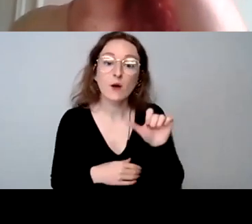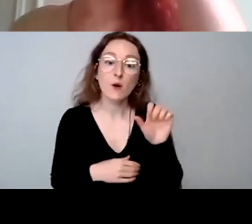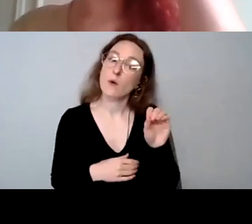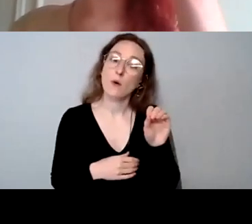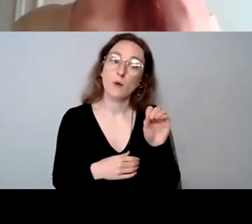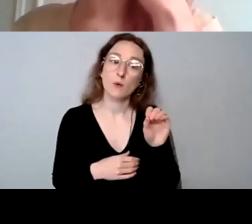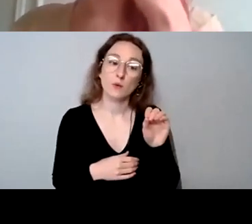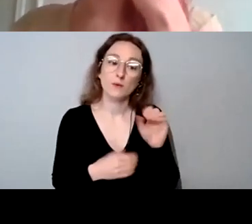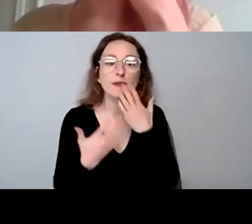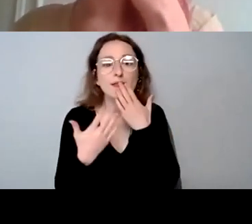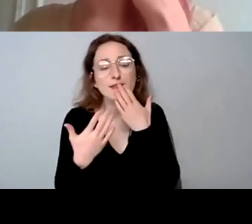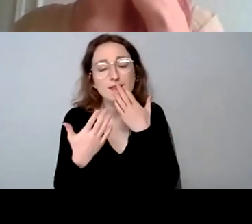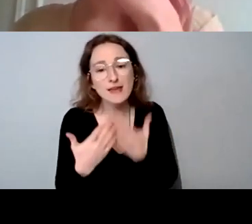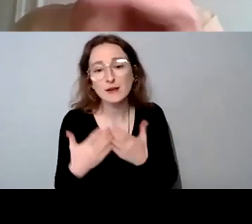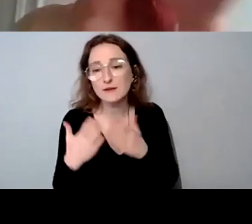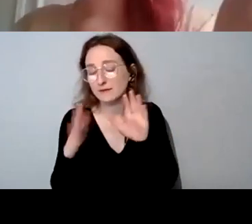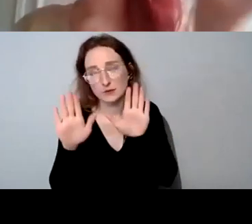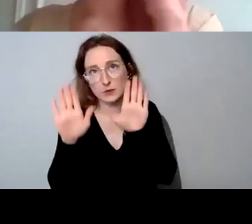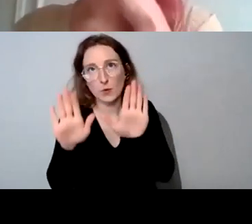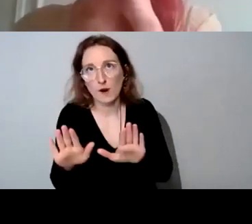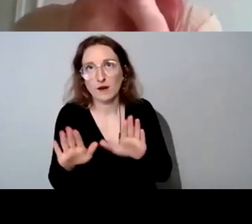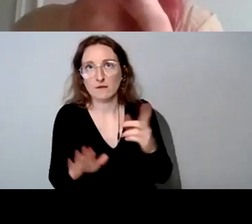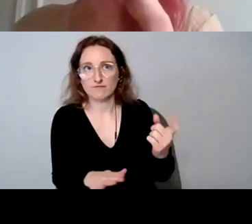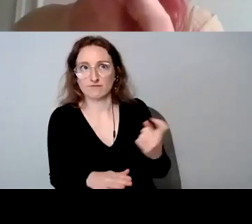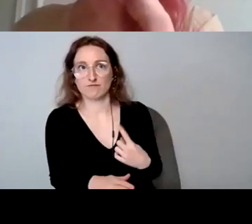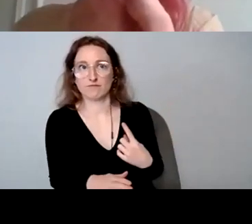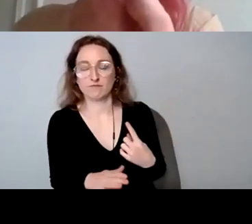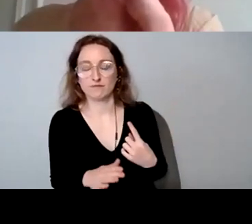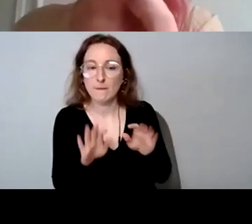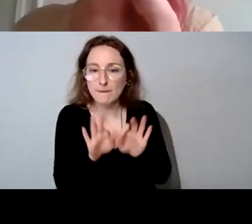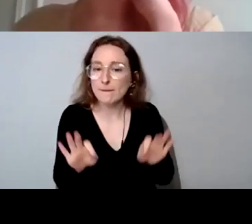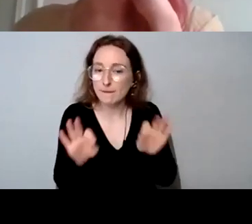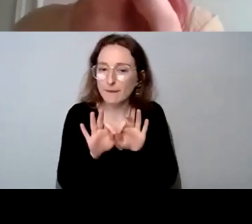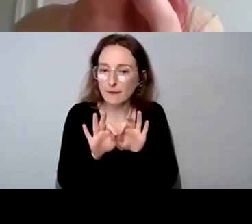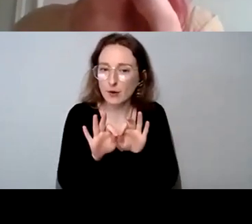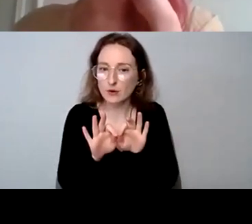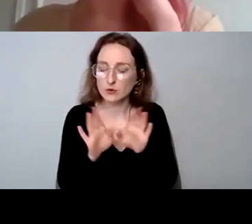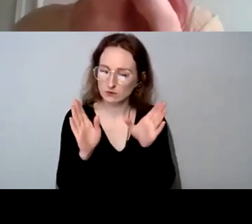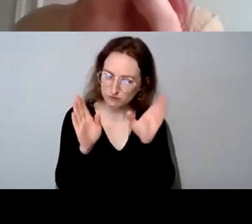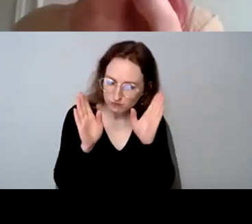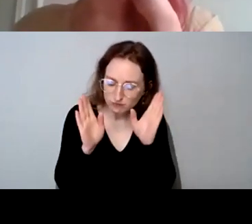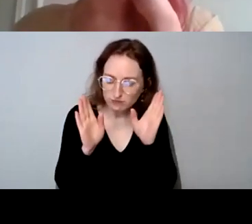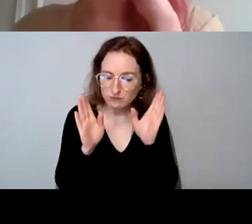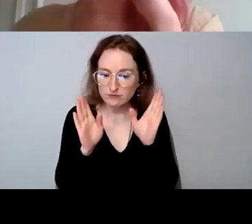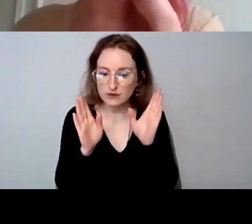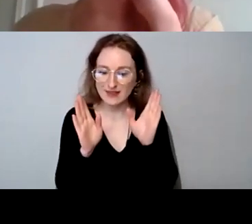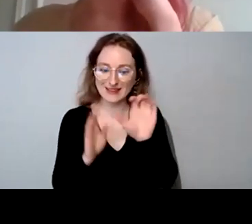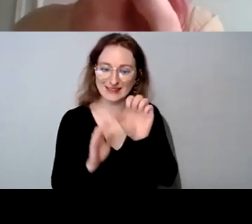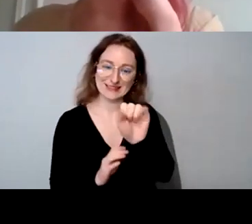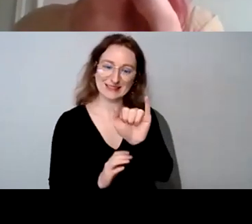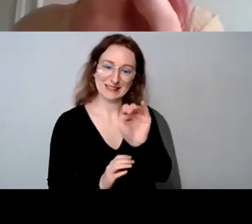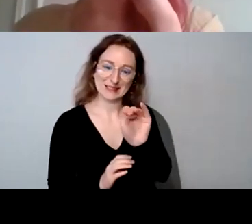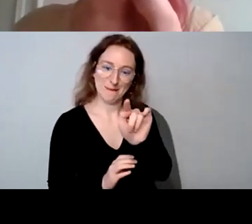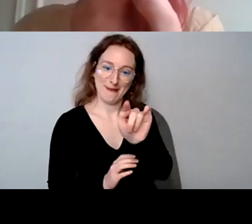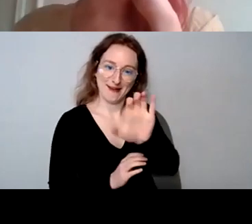And thanks for a great question. I think it's very important to actually pay attention to the semantic and